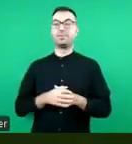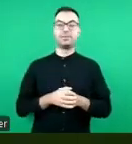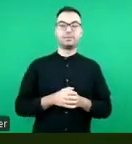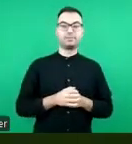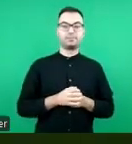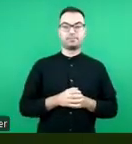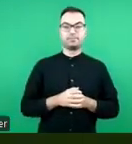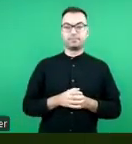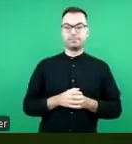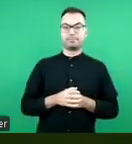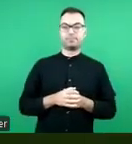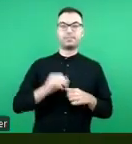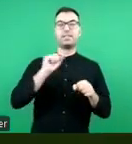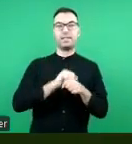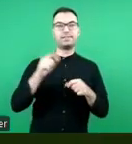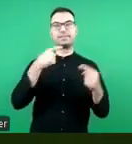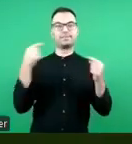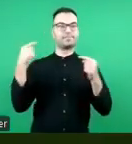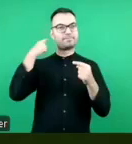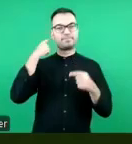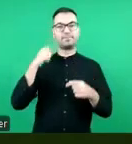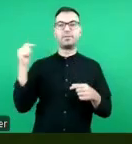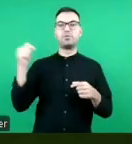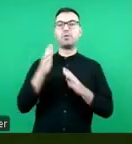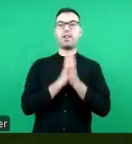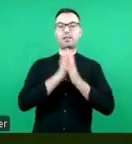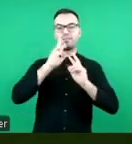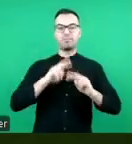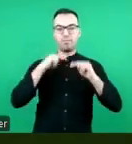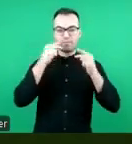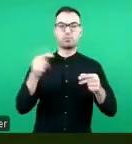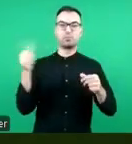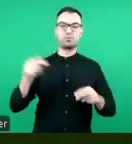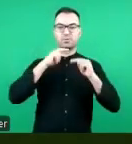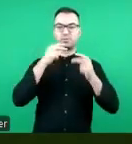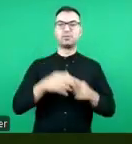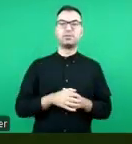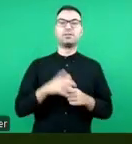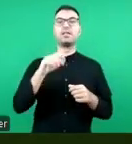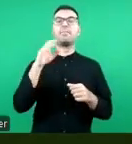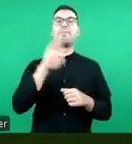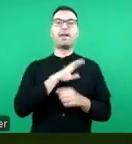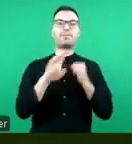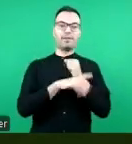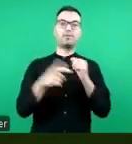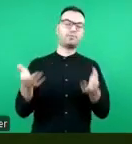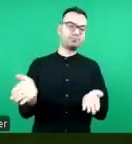the mood that we need to restore the forest by removing deadwood.